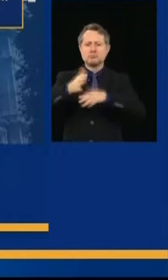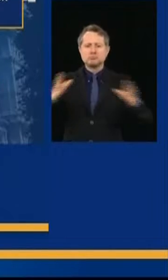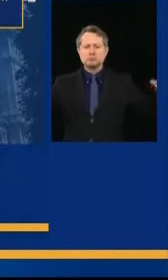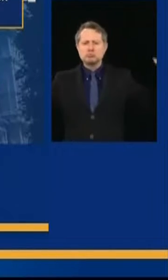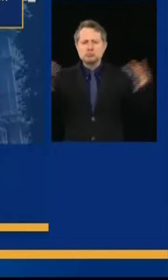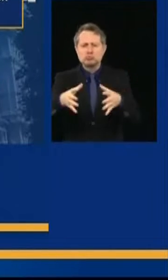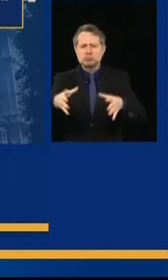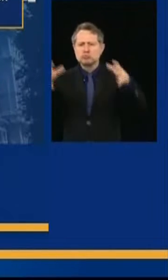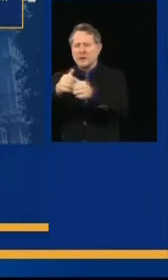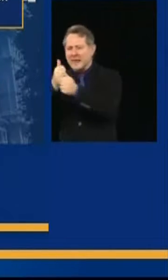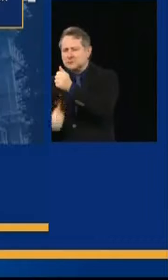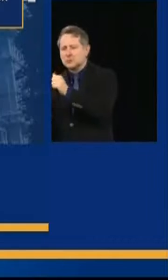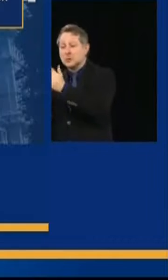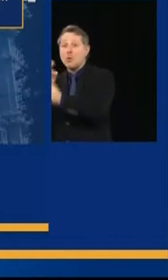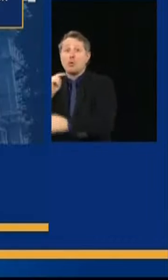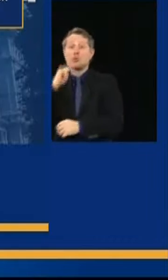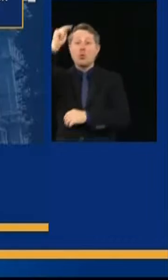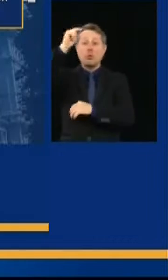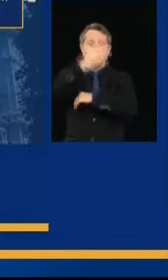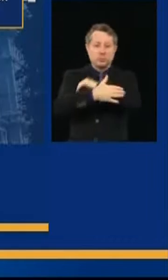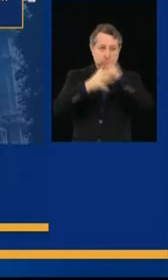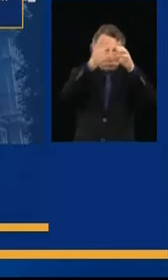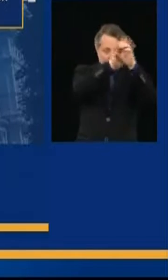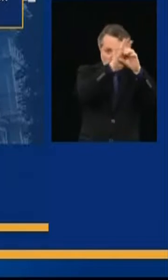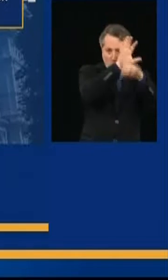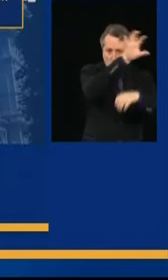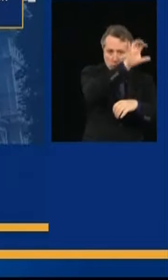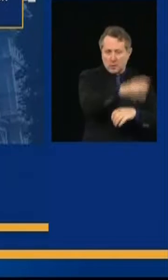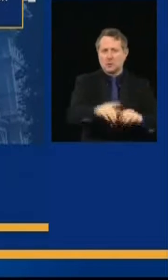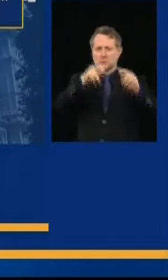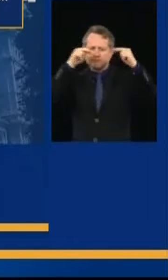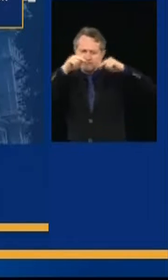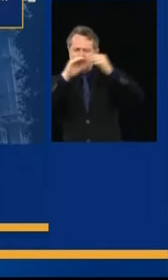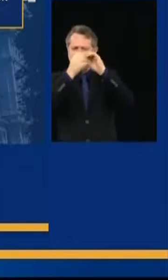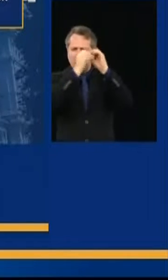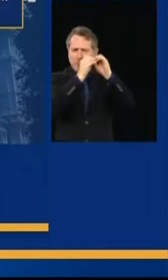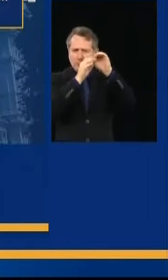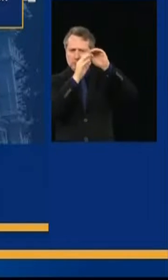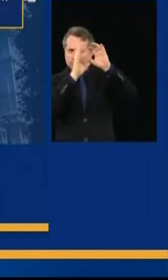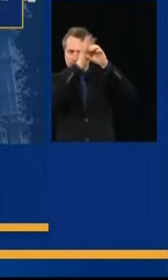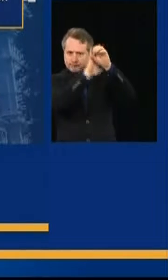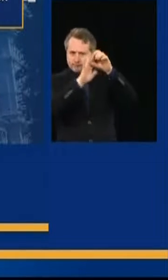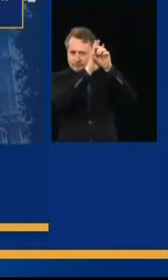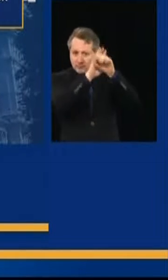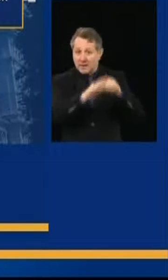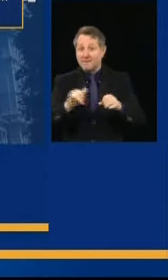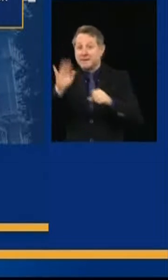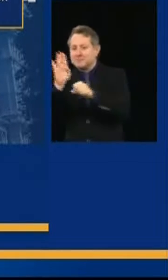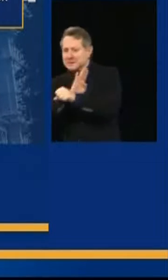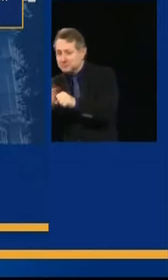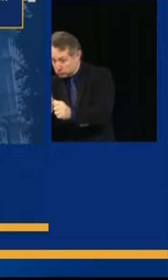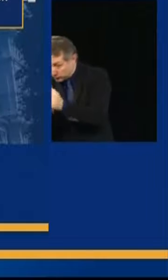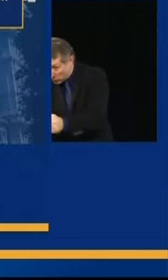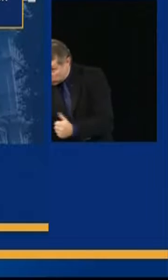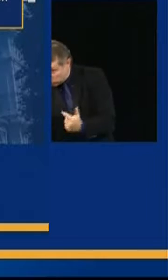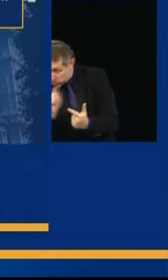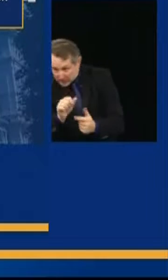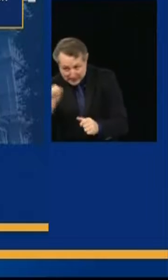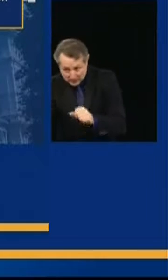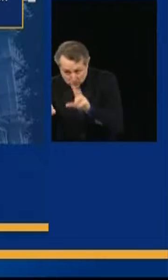Watch those numbers every day. Make sure those businesses are complying. Make sure people are